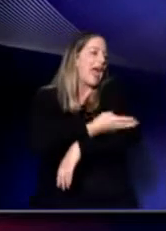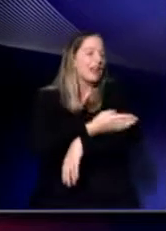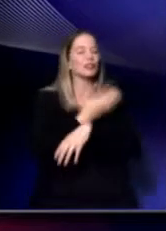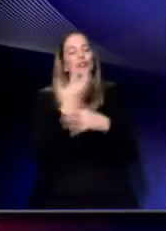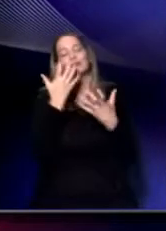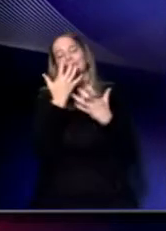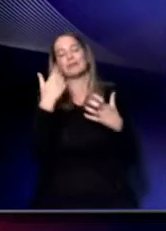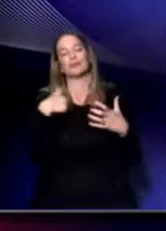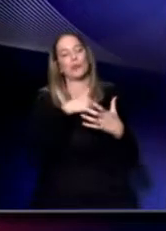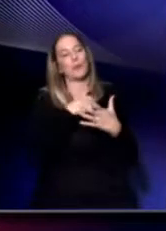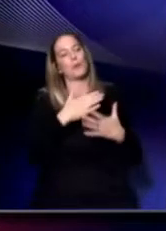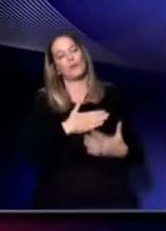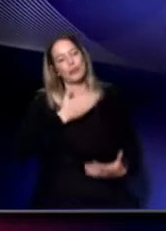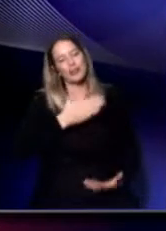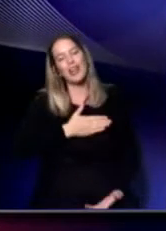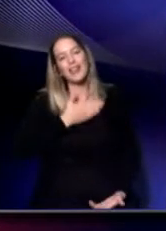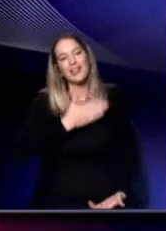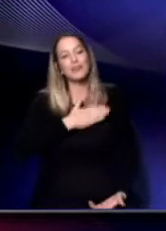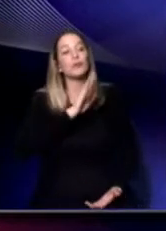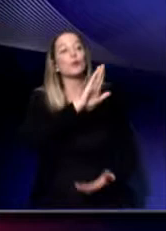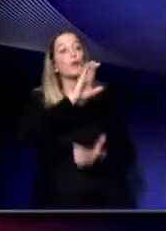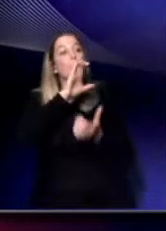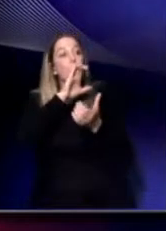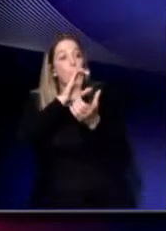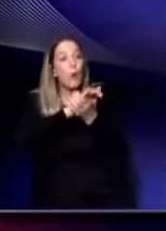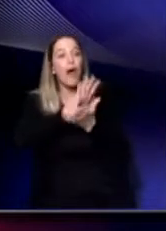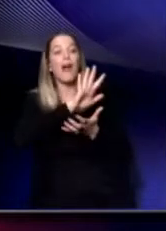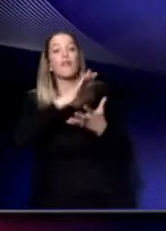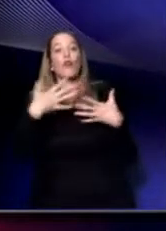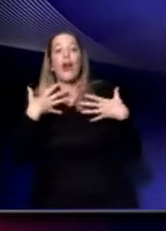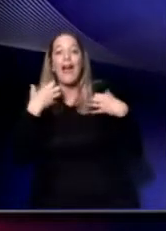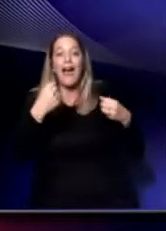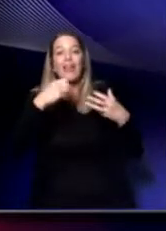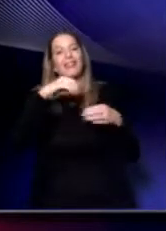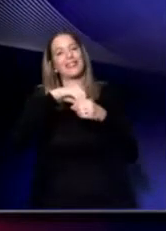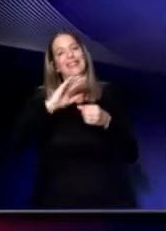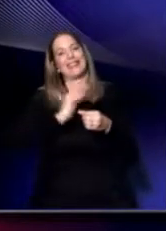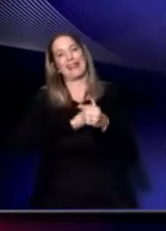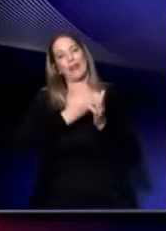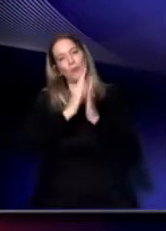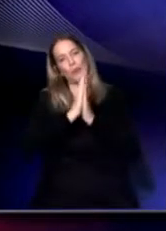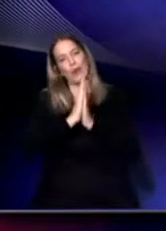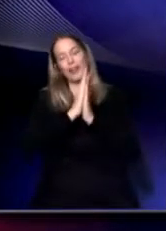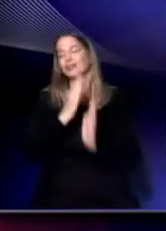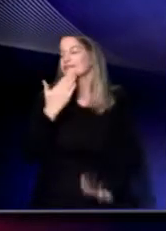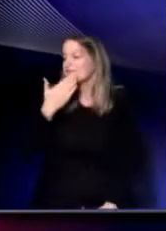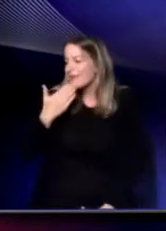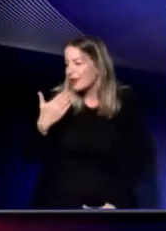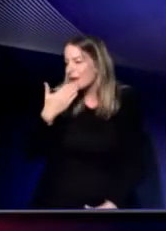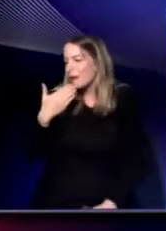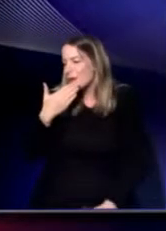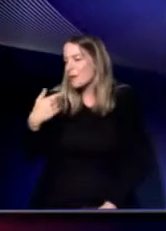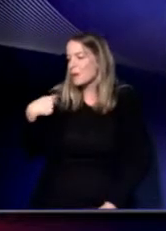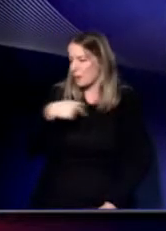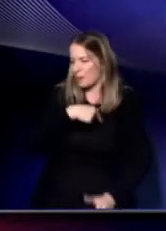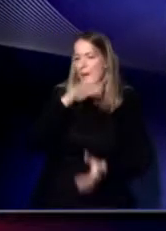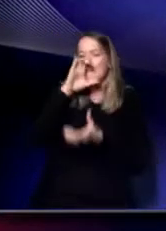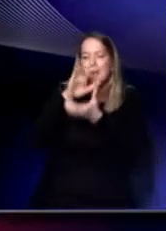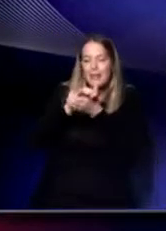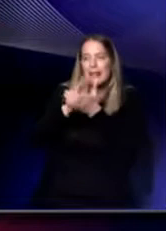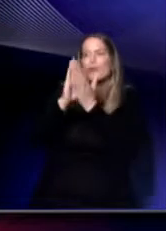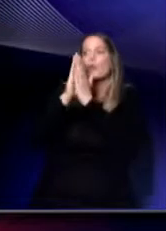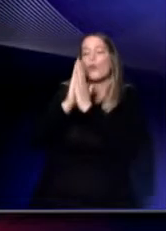And your wife and her health will be in our prayers. Well, thank you very much. We believe in prayer. Prayer is